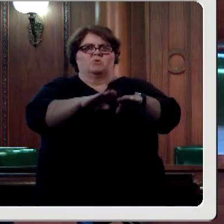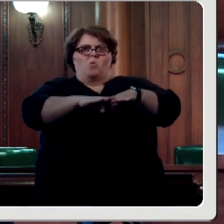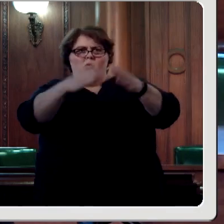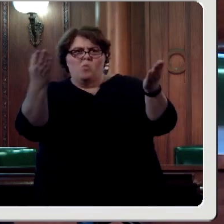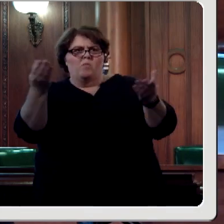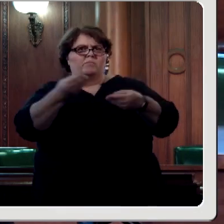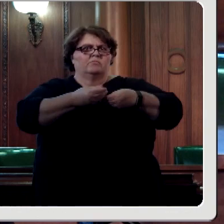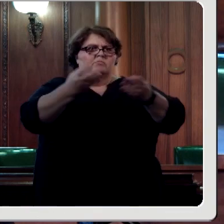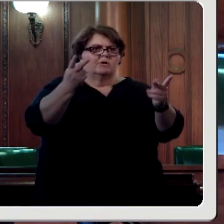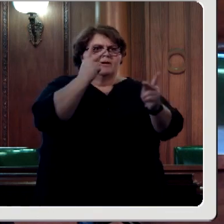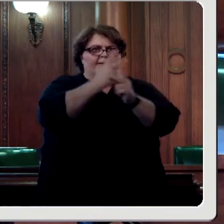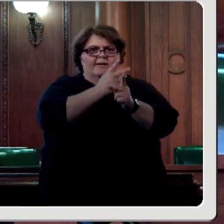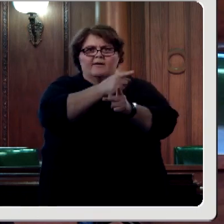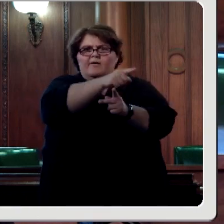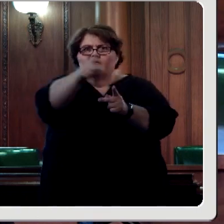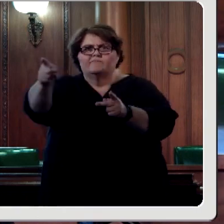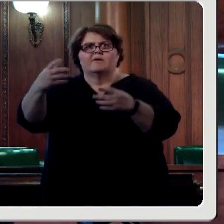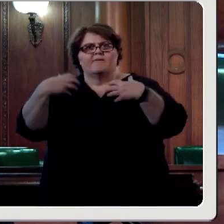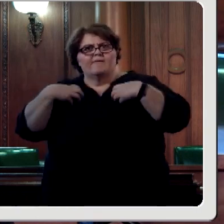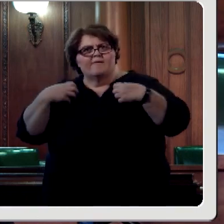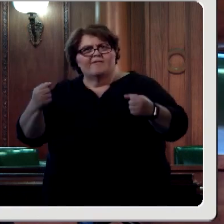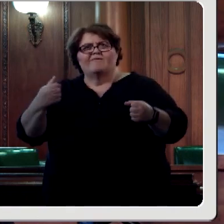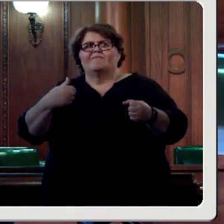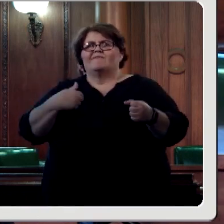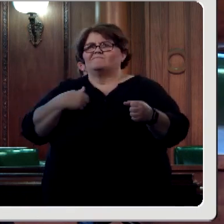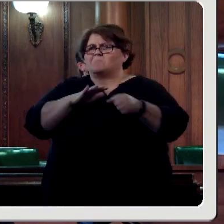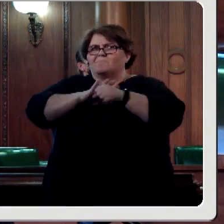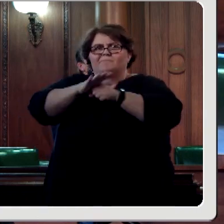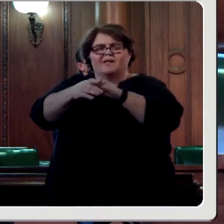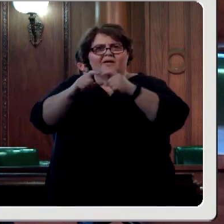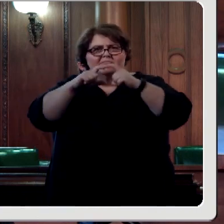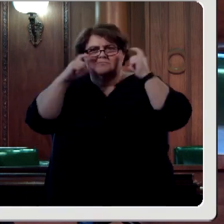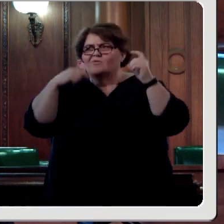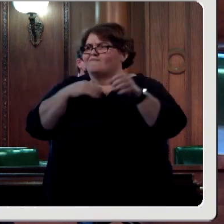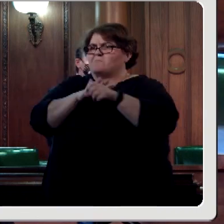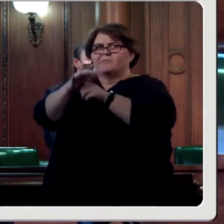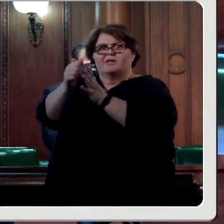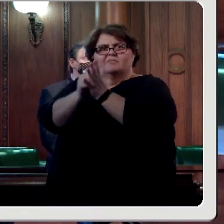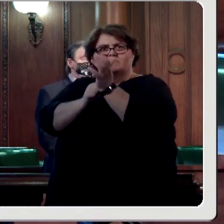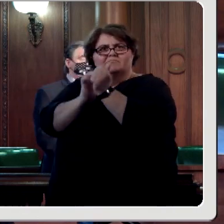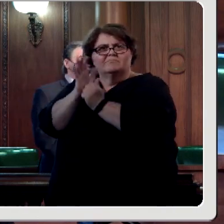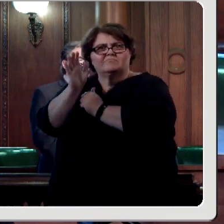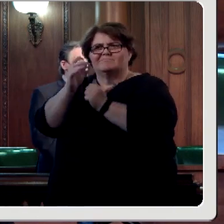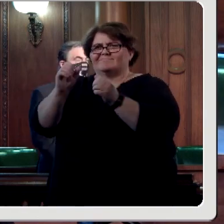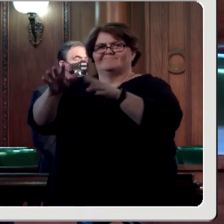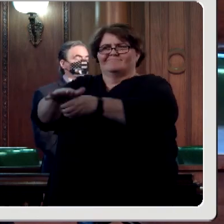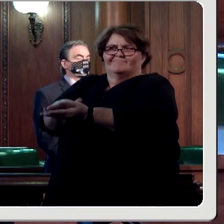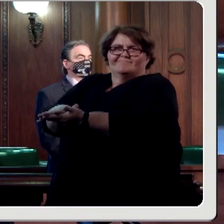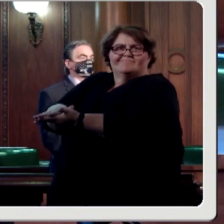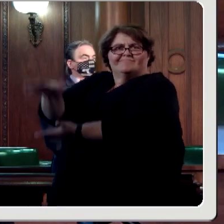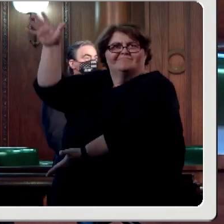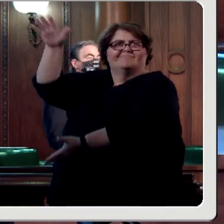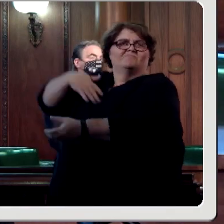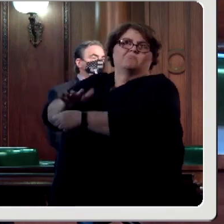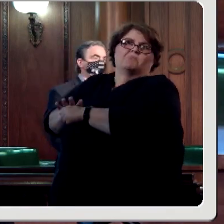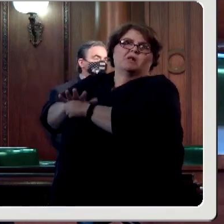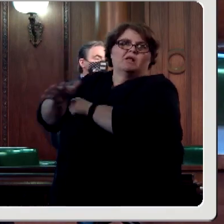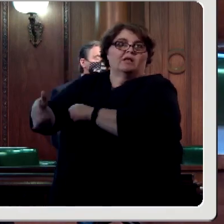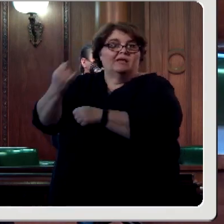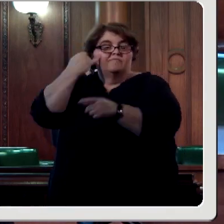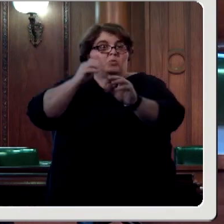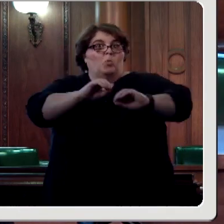adequate personal protective equipment, or PPE, with over 30 days on hand if we were to need it. We have masks for you at our